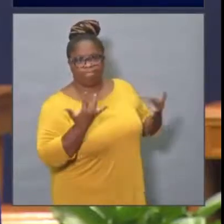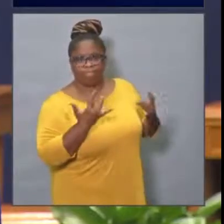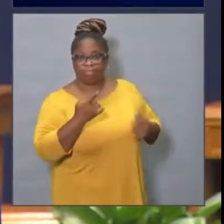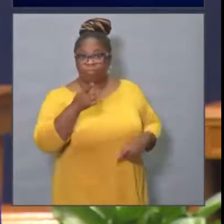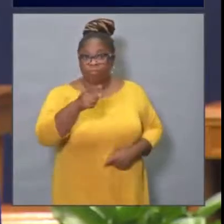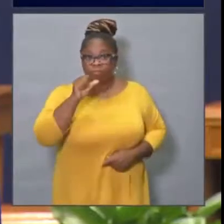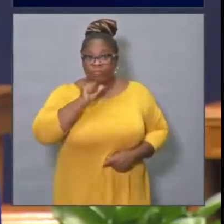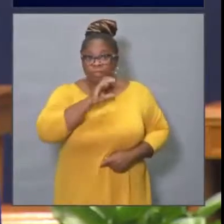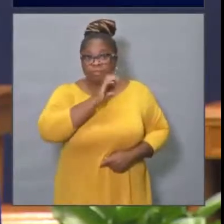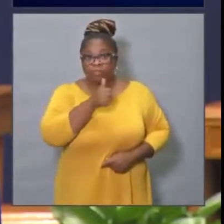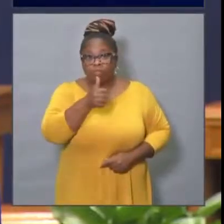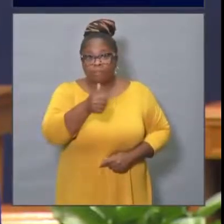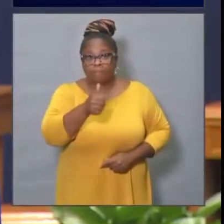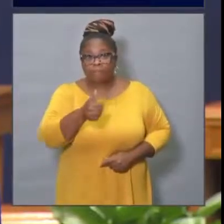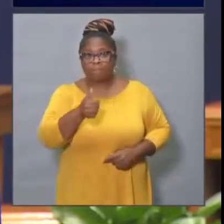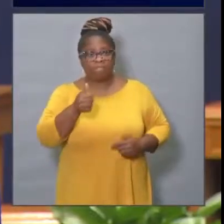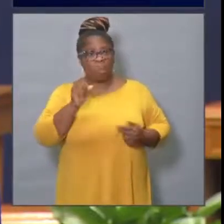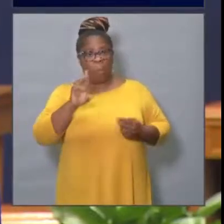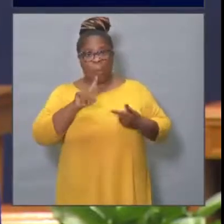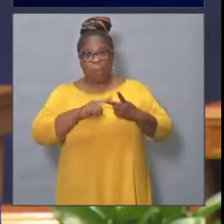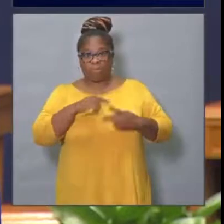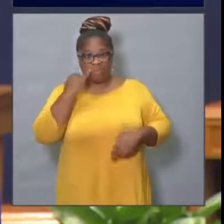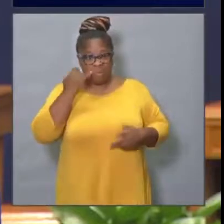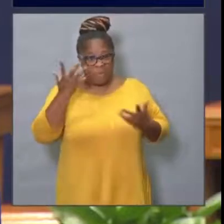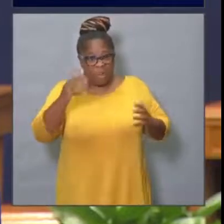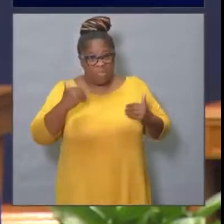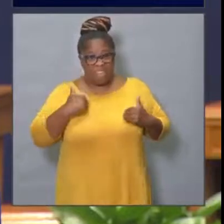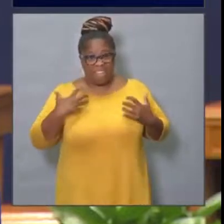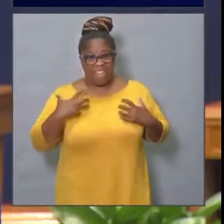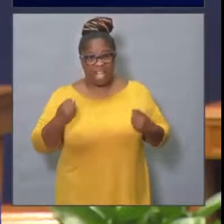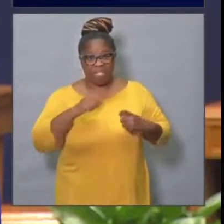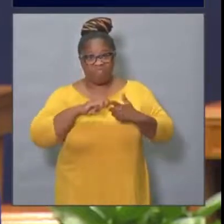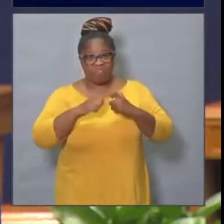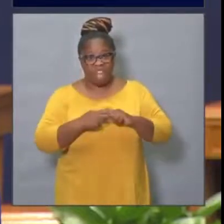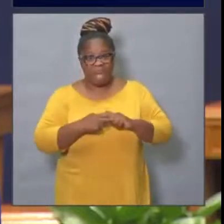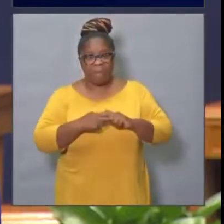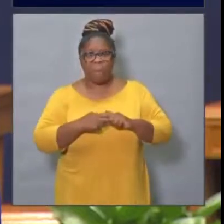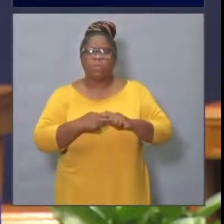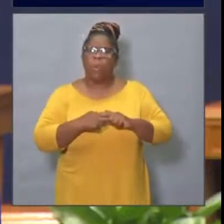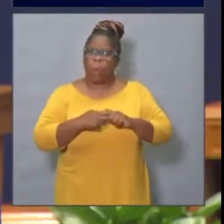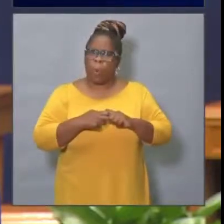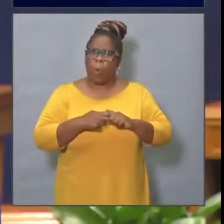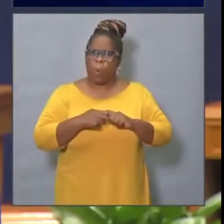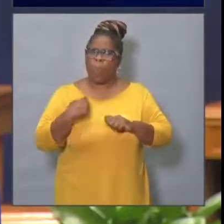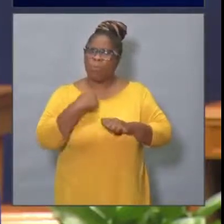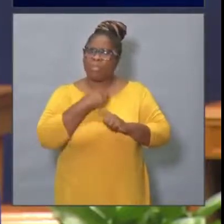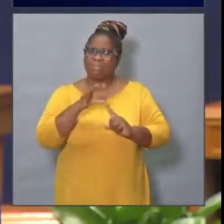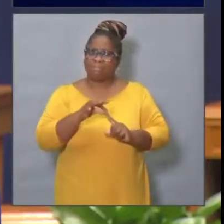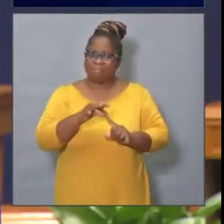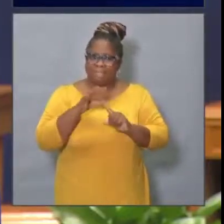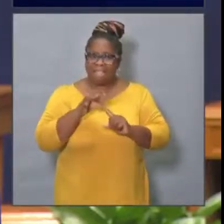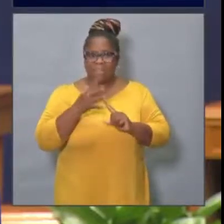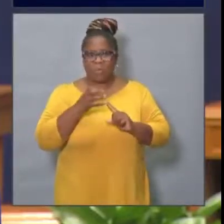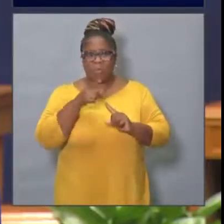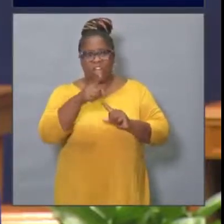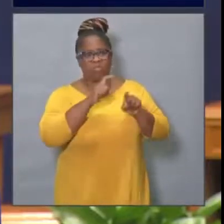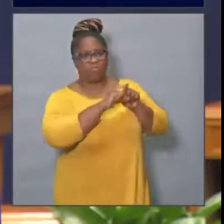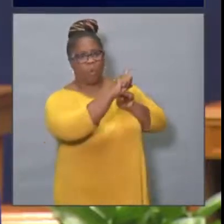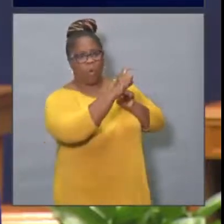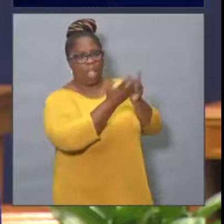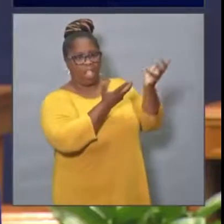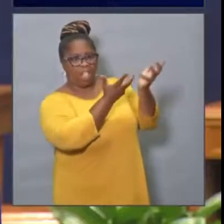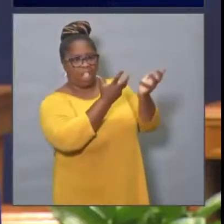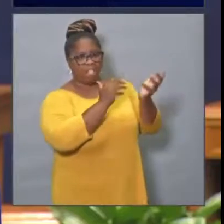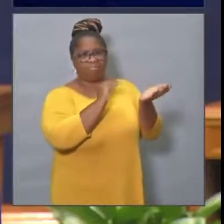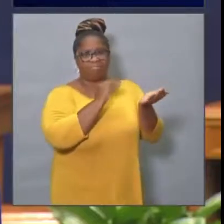health conditions that put you at serious risk of bad outcomes from COVID-19, we especially want you to discuss with your